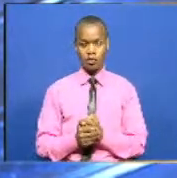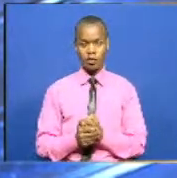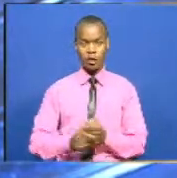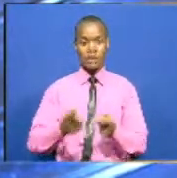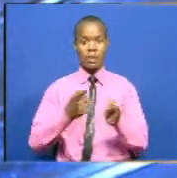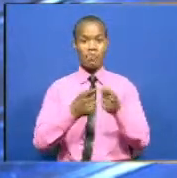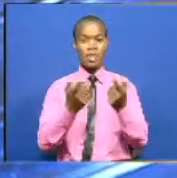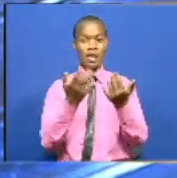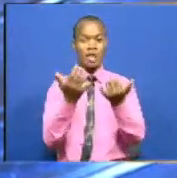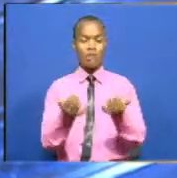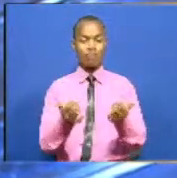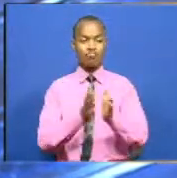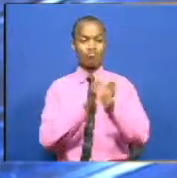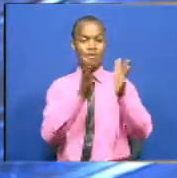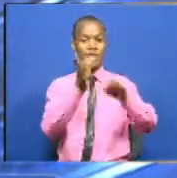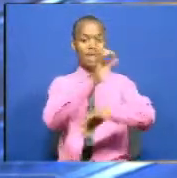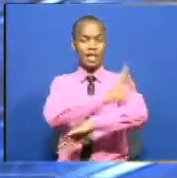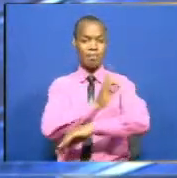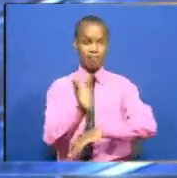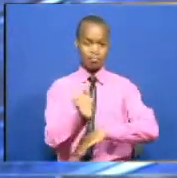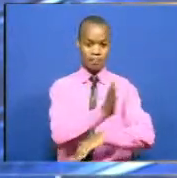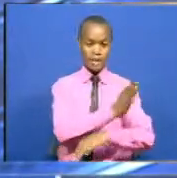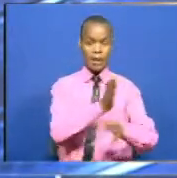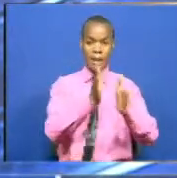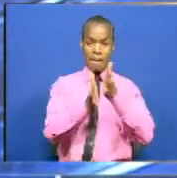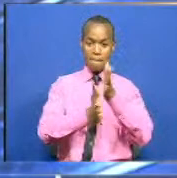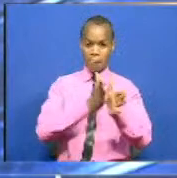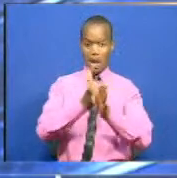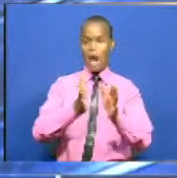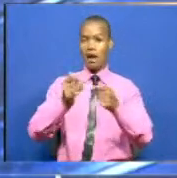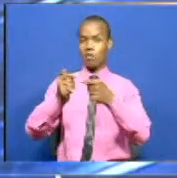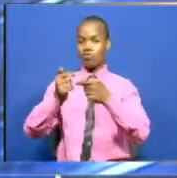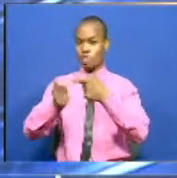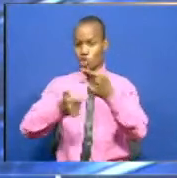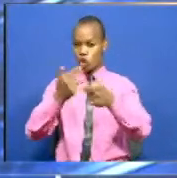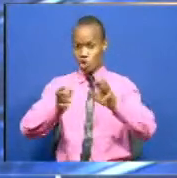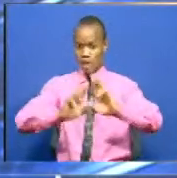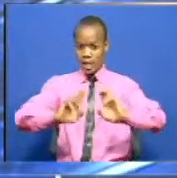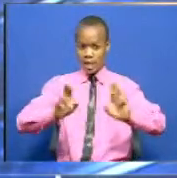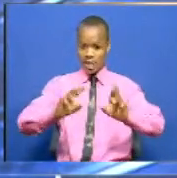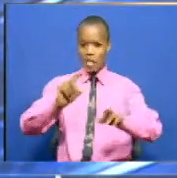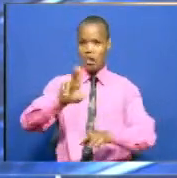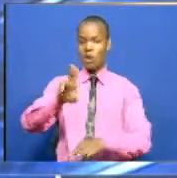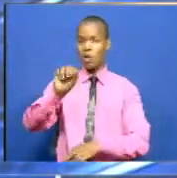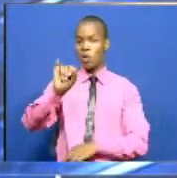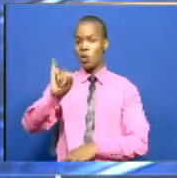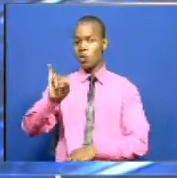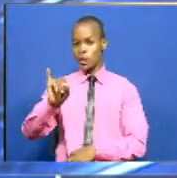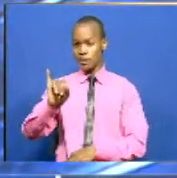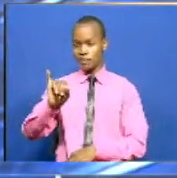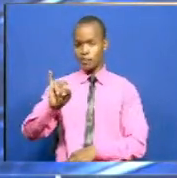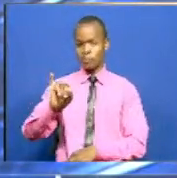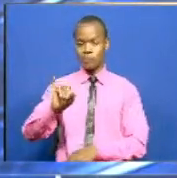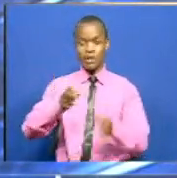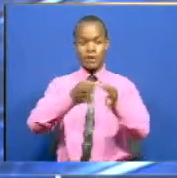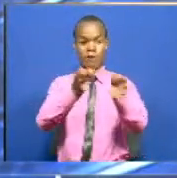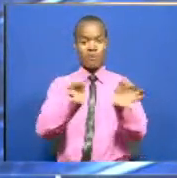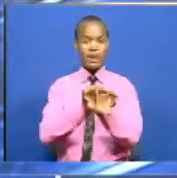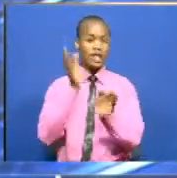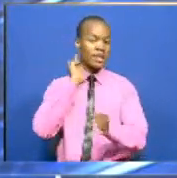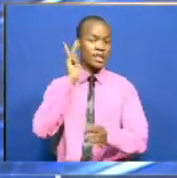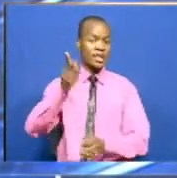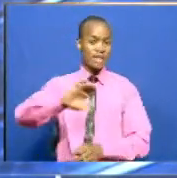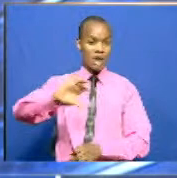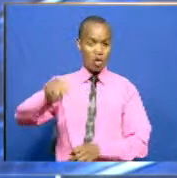to Matters Mashujade, where preparations are in top gear at the Gusii Stadium, Kisii County, the venue of this year's